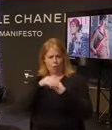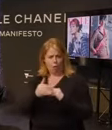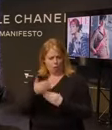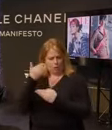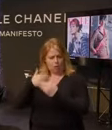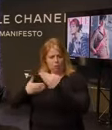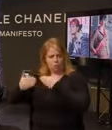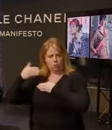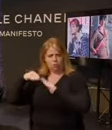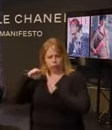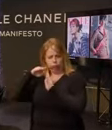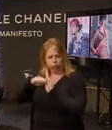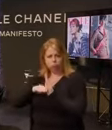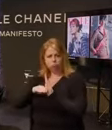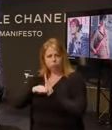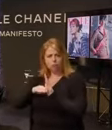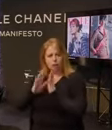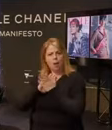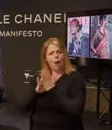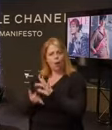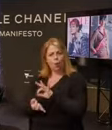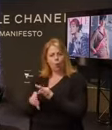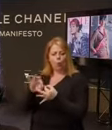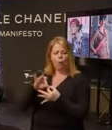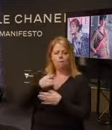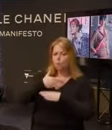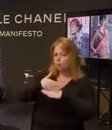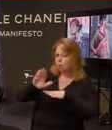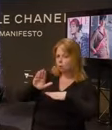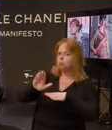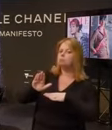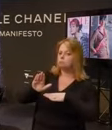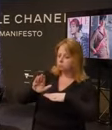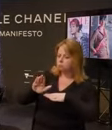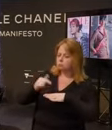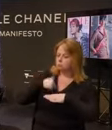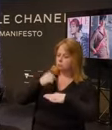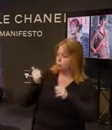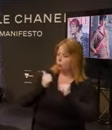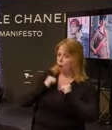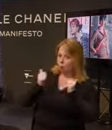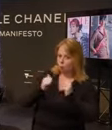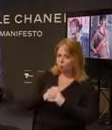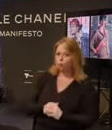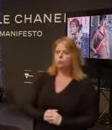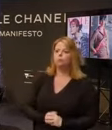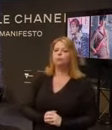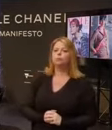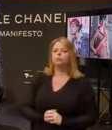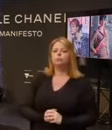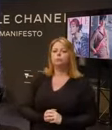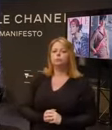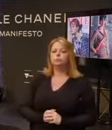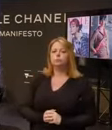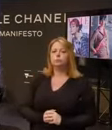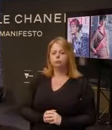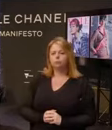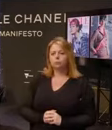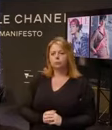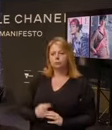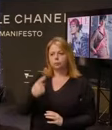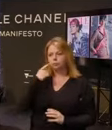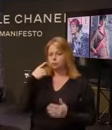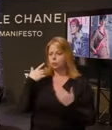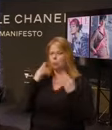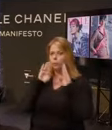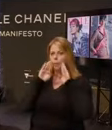the way they were interpreted in a modern way really took me by surprise. I thought that was